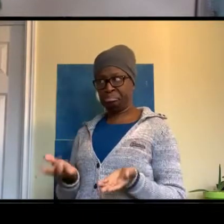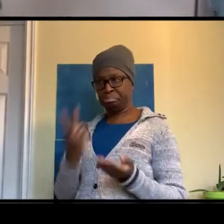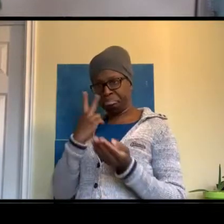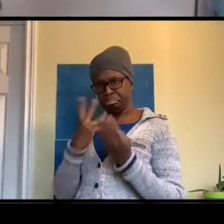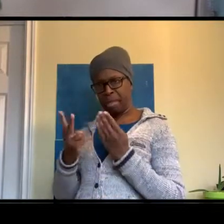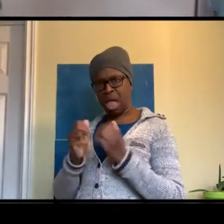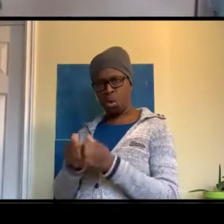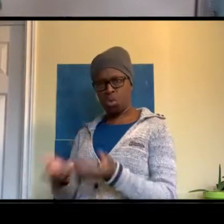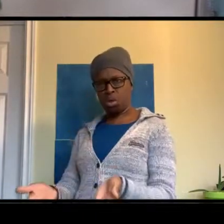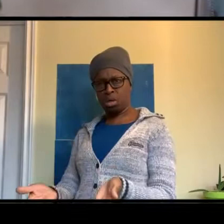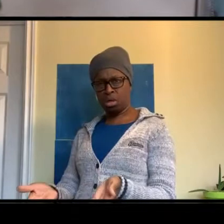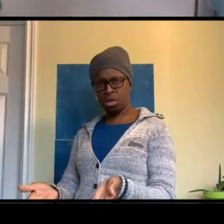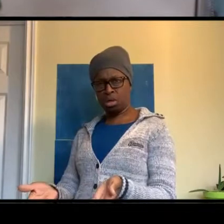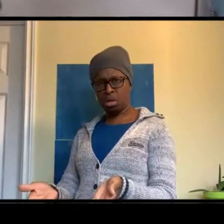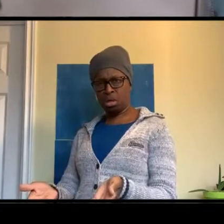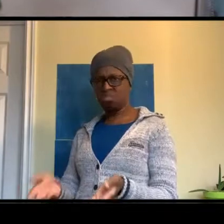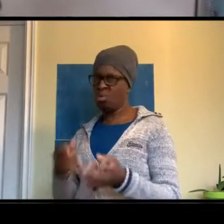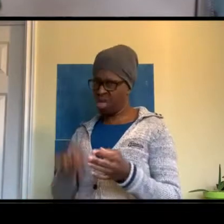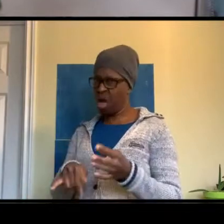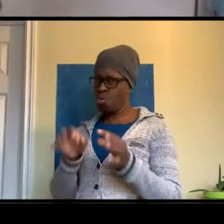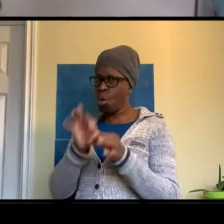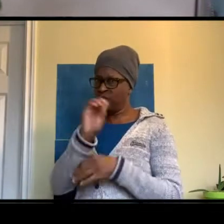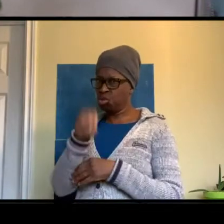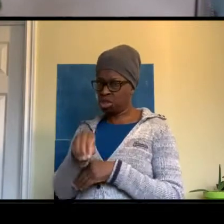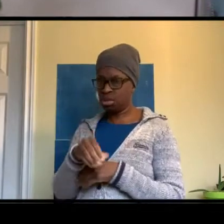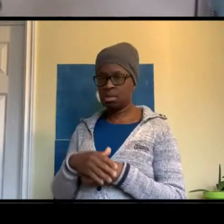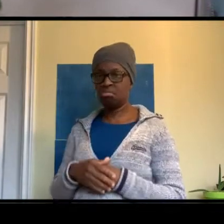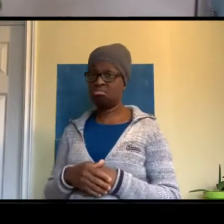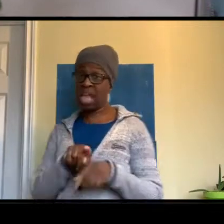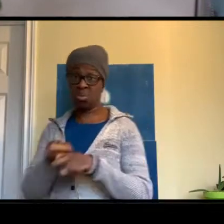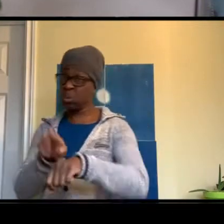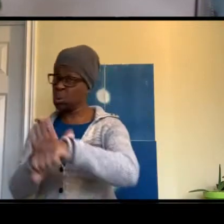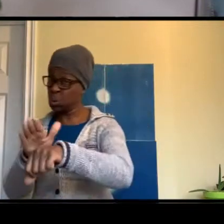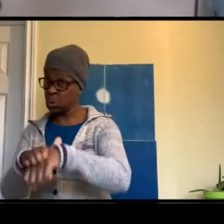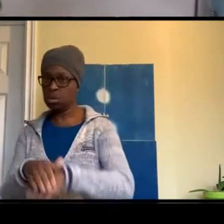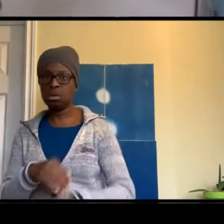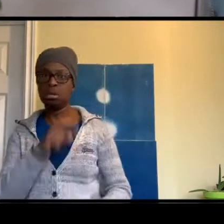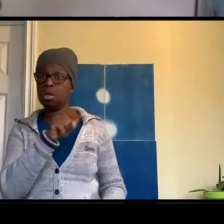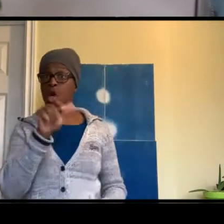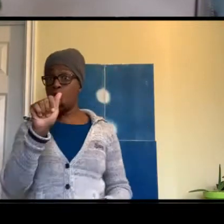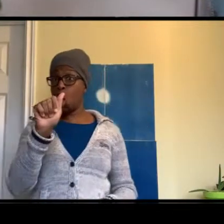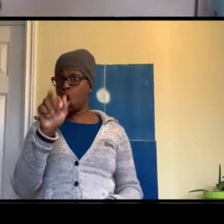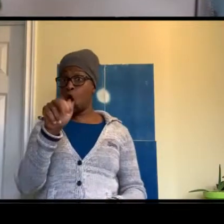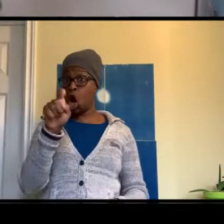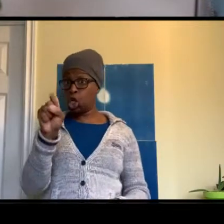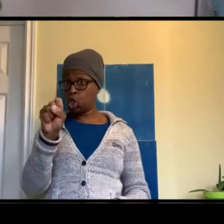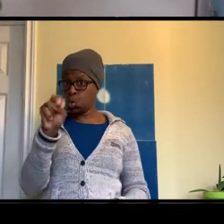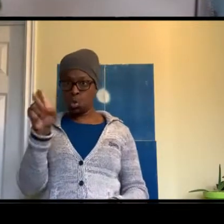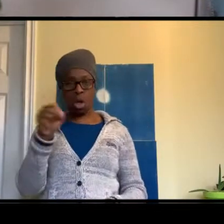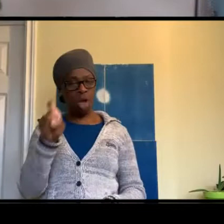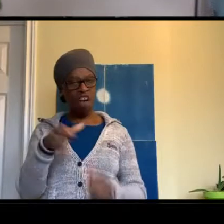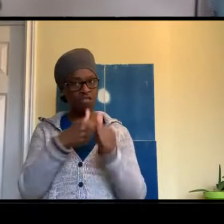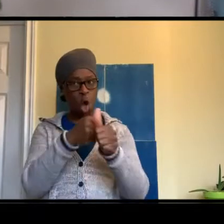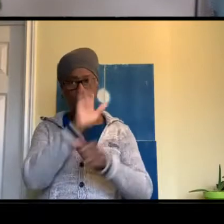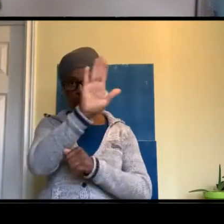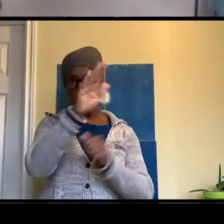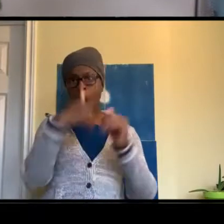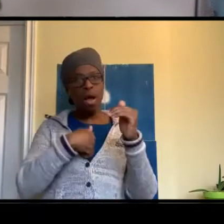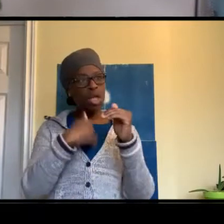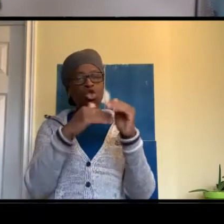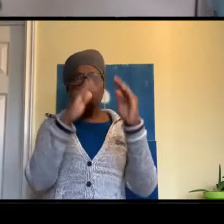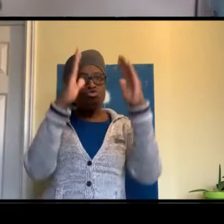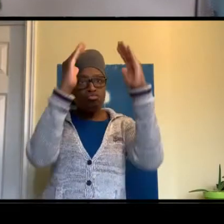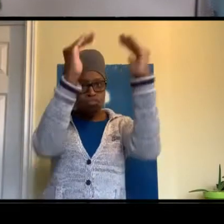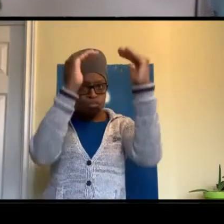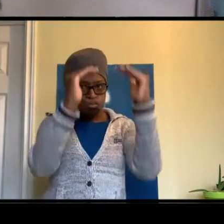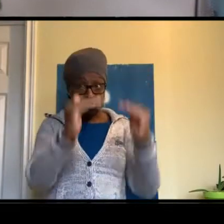they're pretty finicky about the formats in which you send in your support material, and you can be